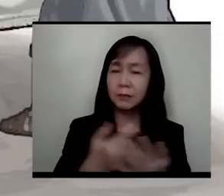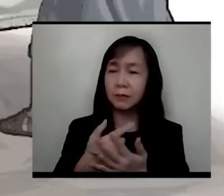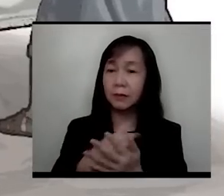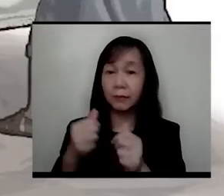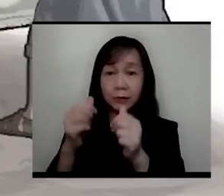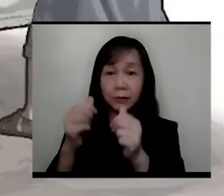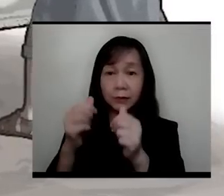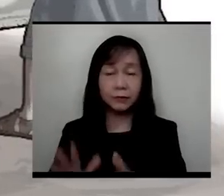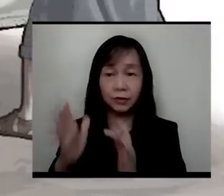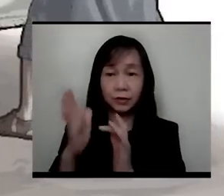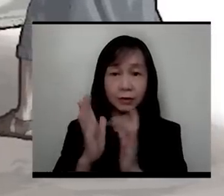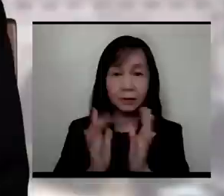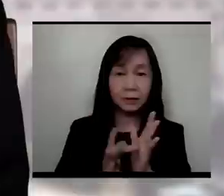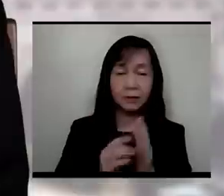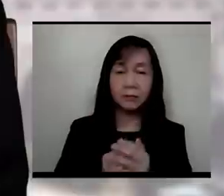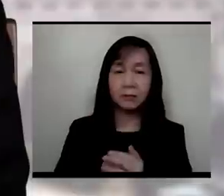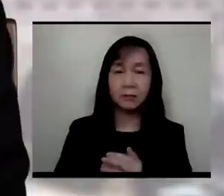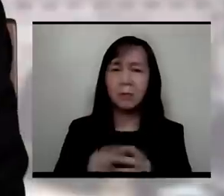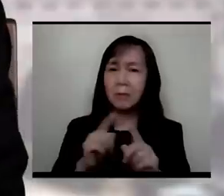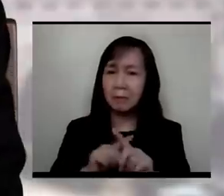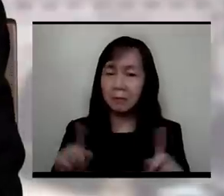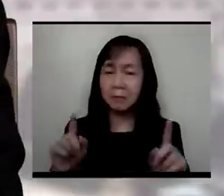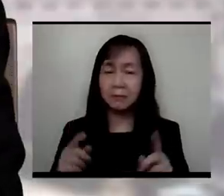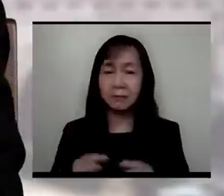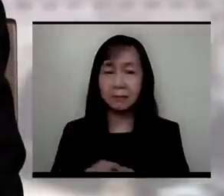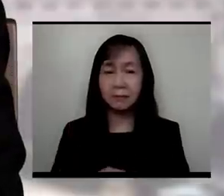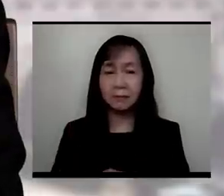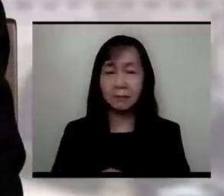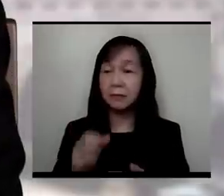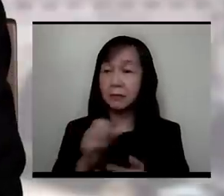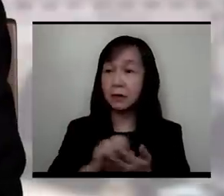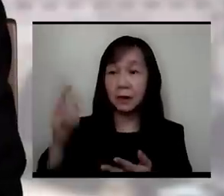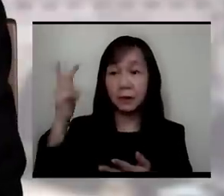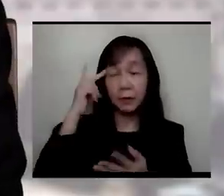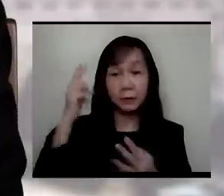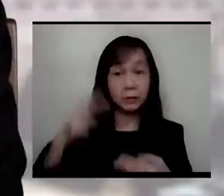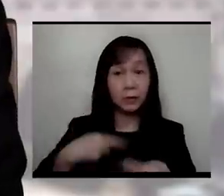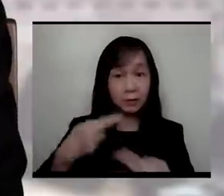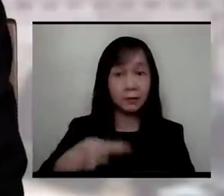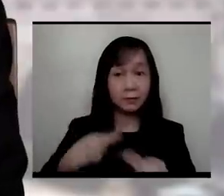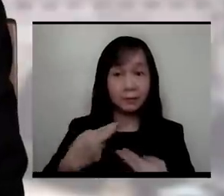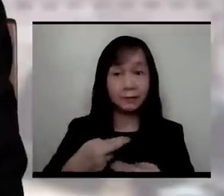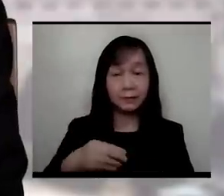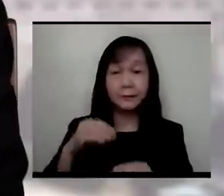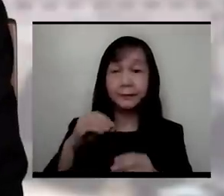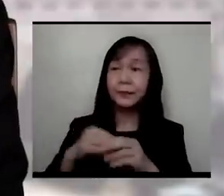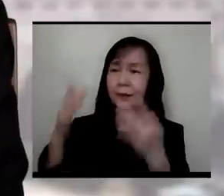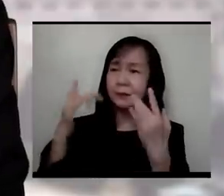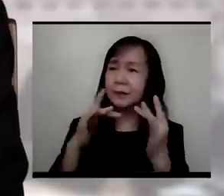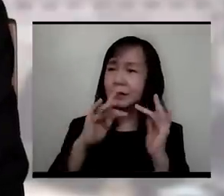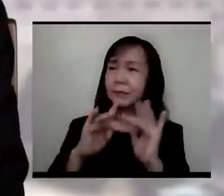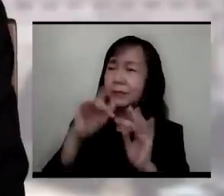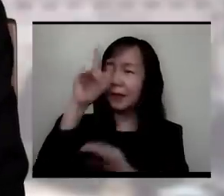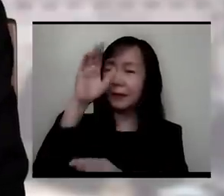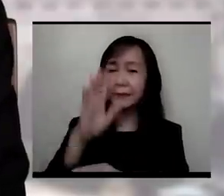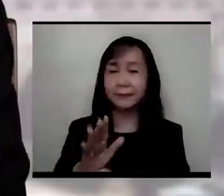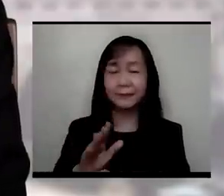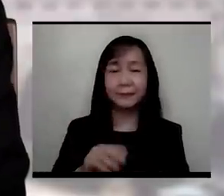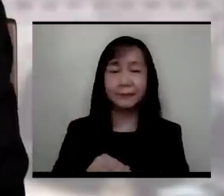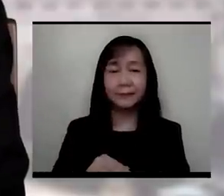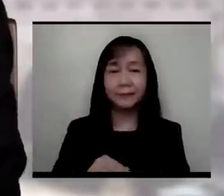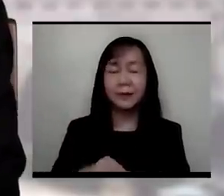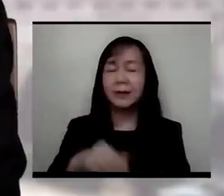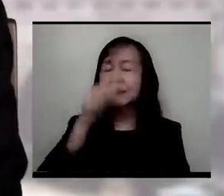the followers of Jesus But then, Saint Paul rejoiced In the mercy of God